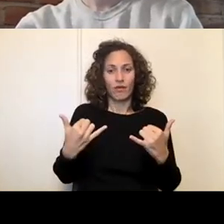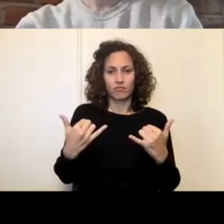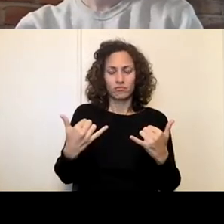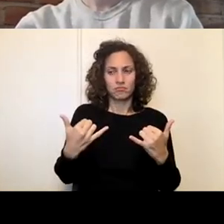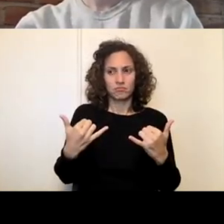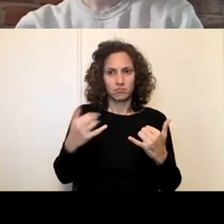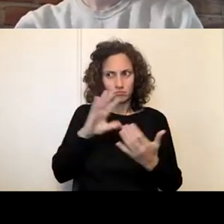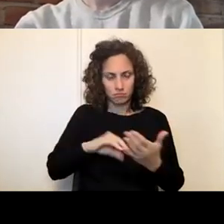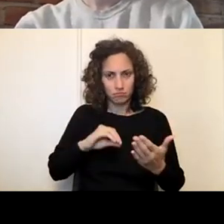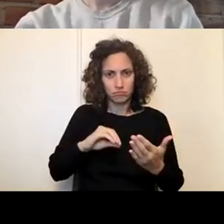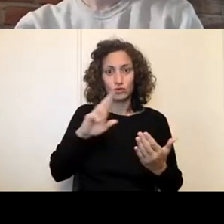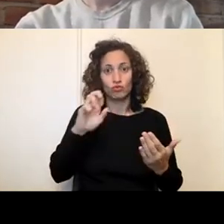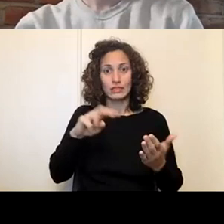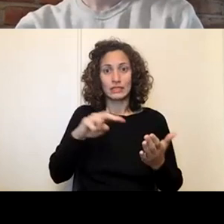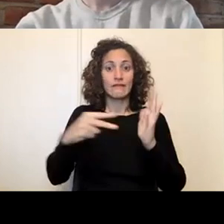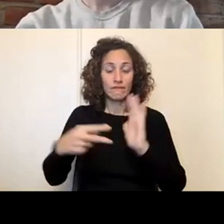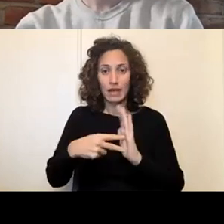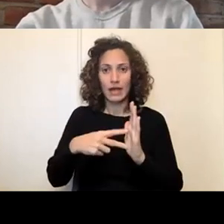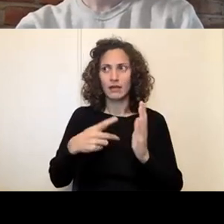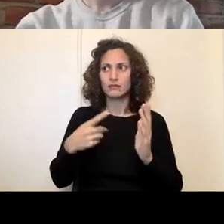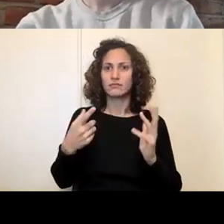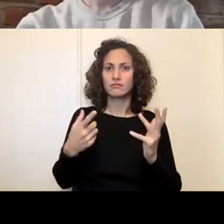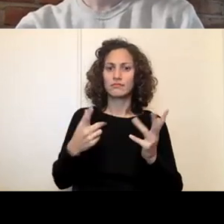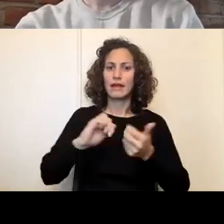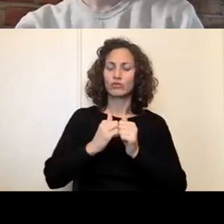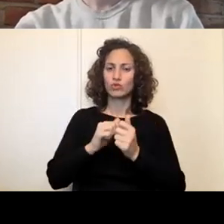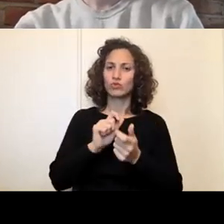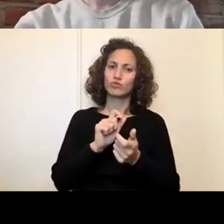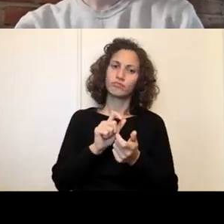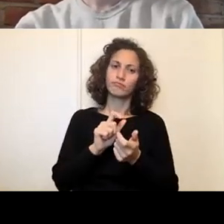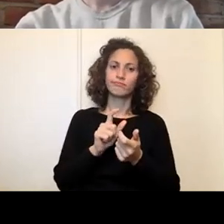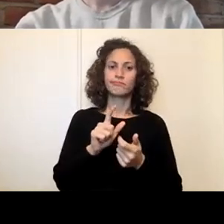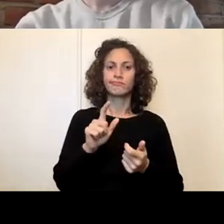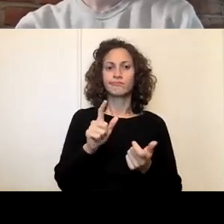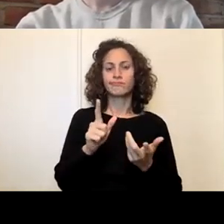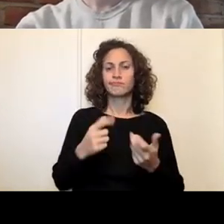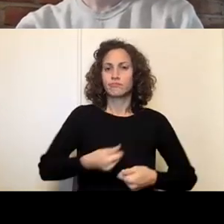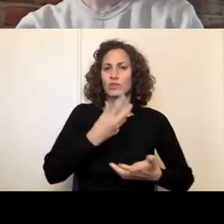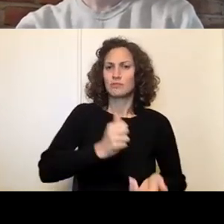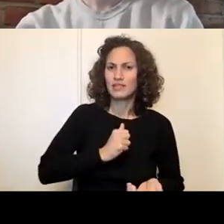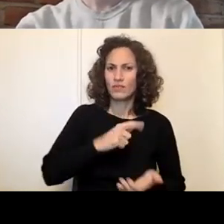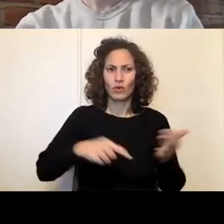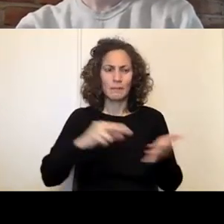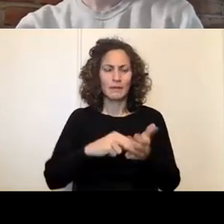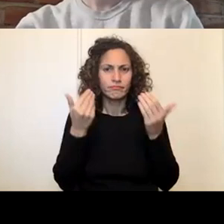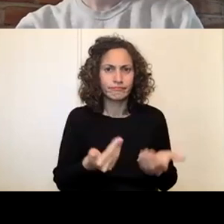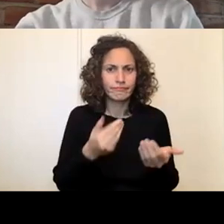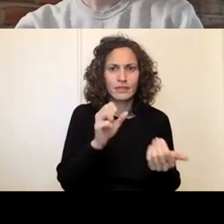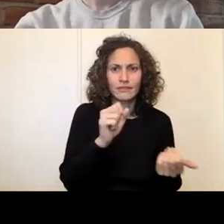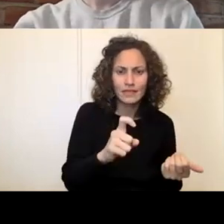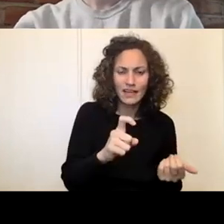meant to express my sexuality and what it meant to have sex, what all of that